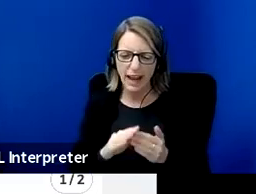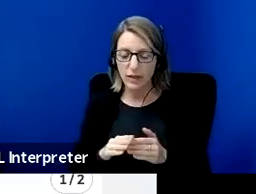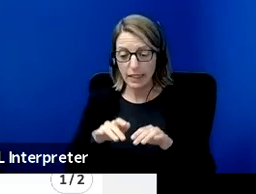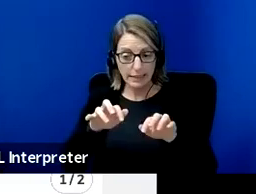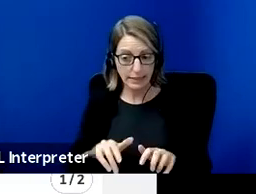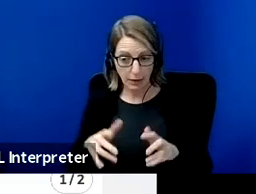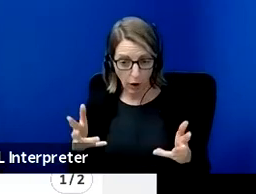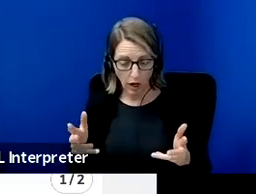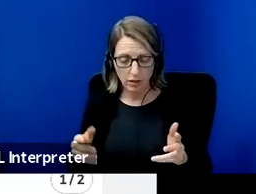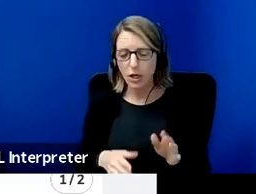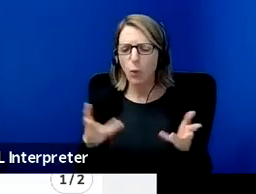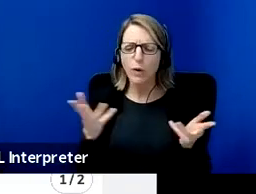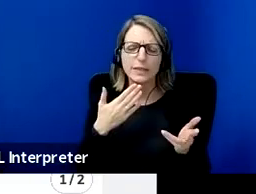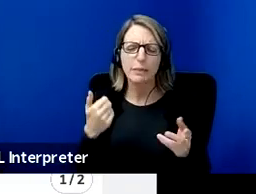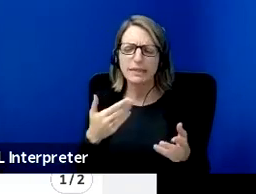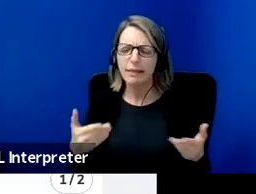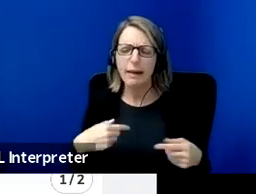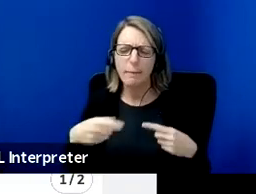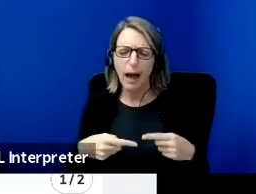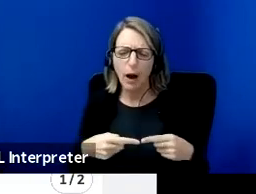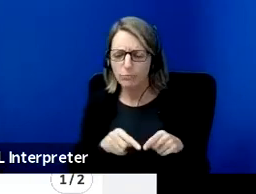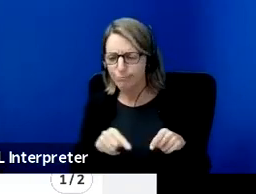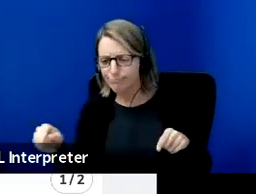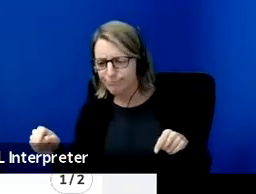in, what is the best thing about?